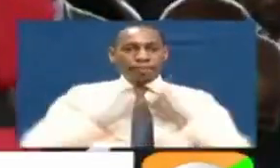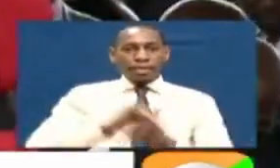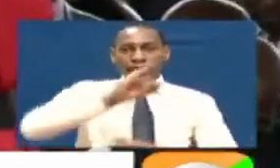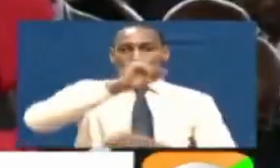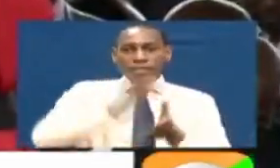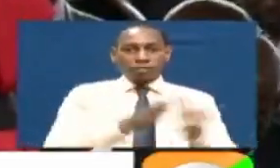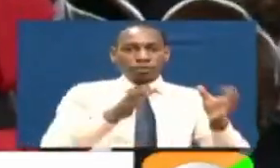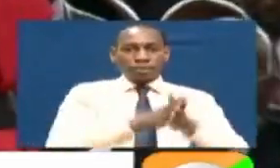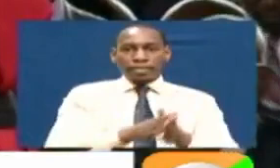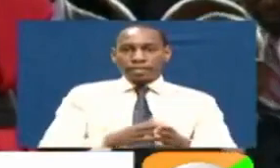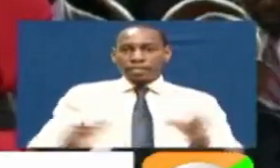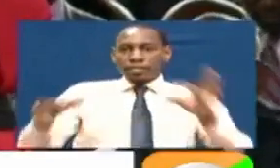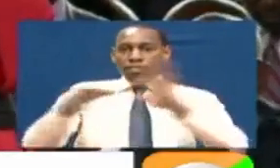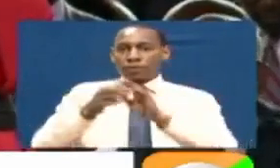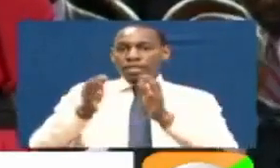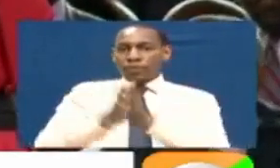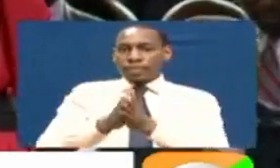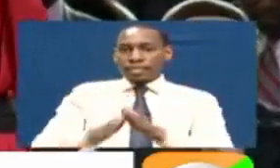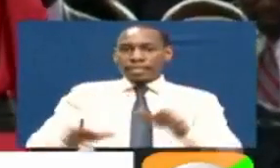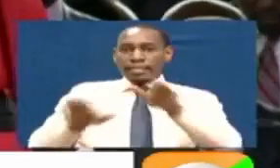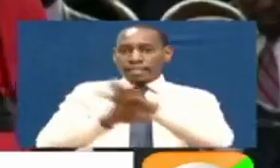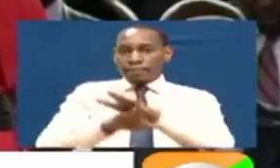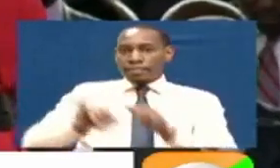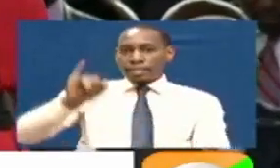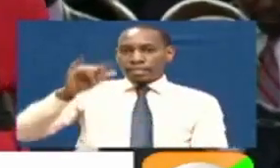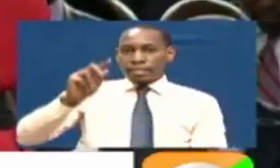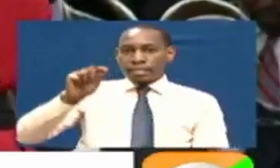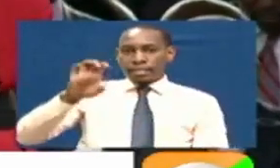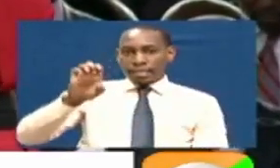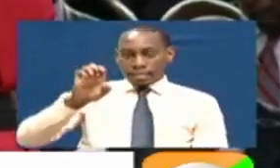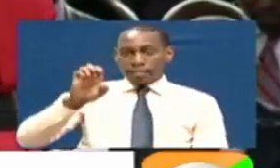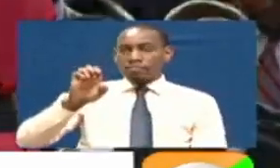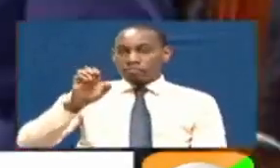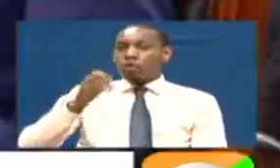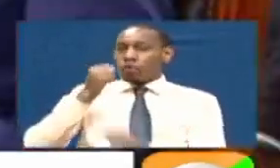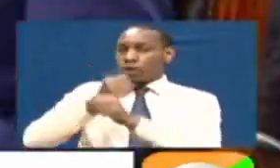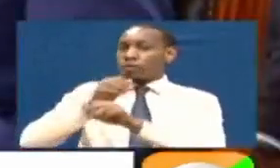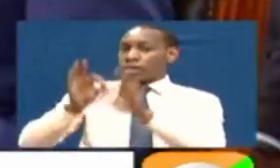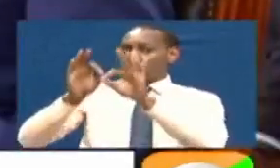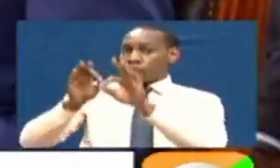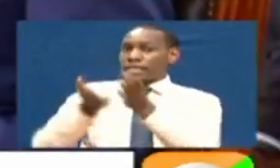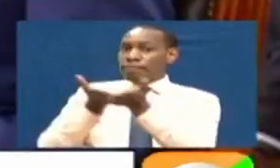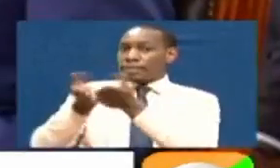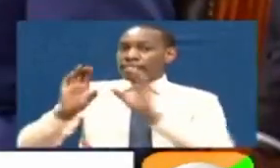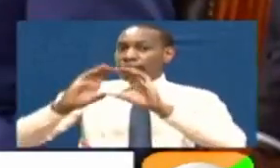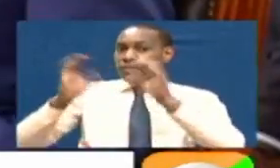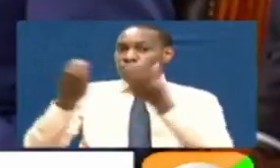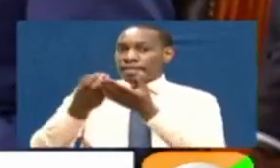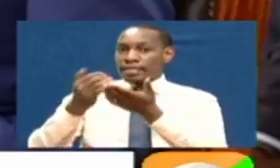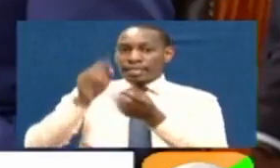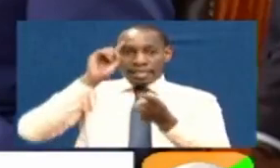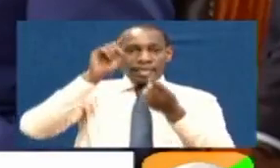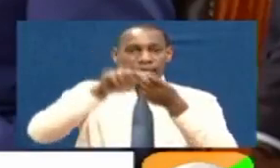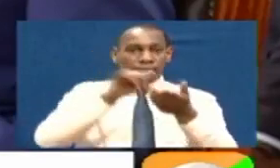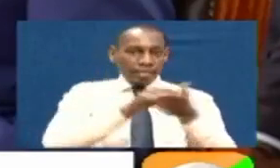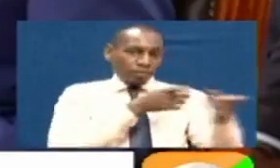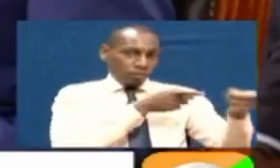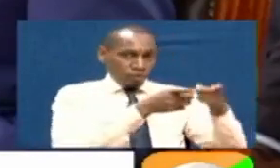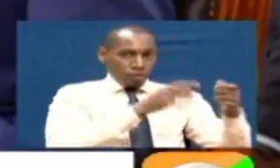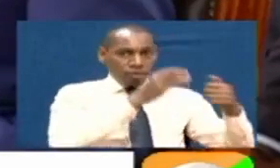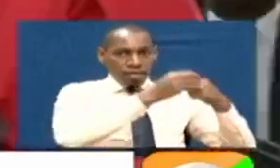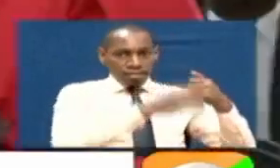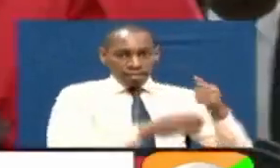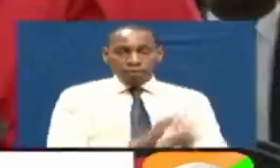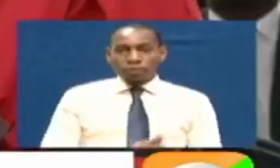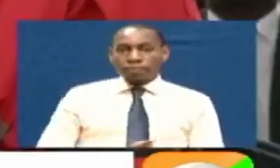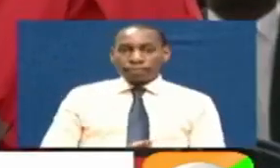Jubilee had paired Sonko with Polly Kapigade, a successful figure in the corporate world. It seemed he was meant to tame the erratic Sonko.